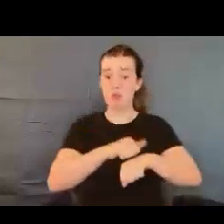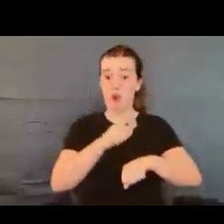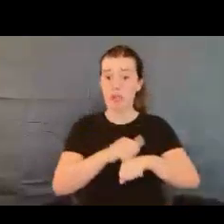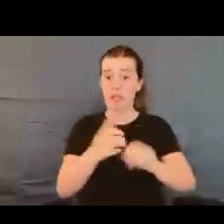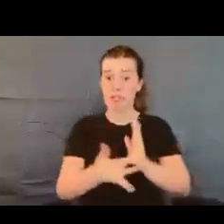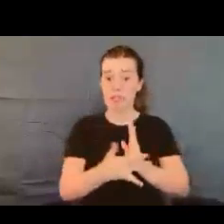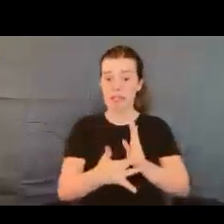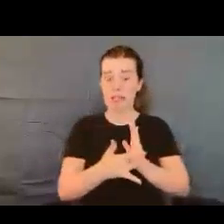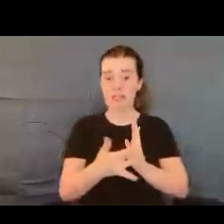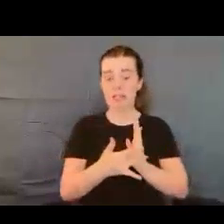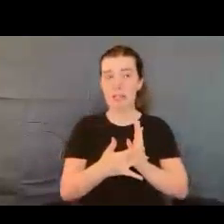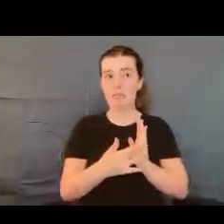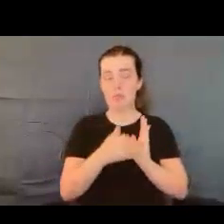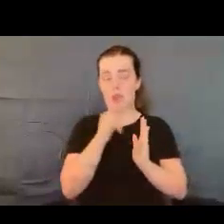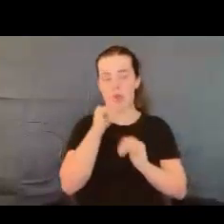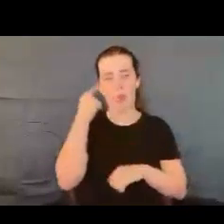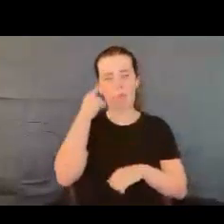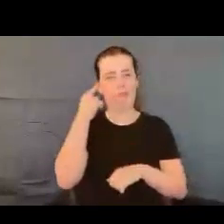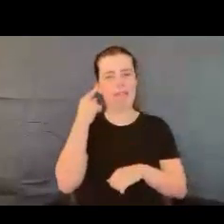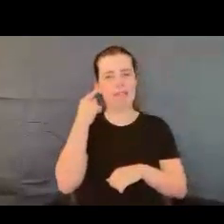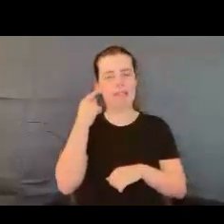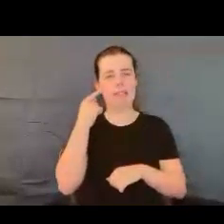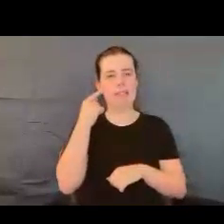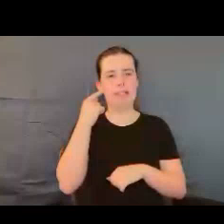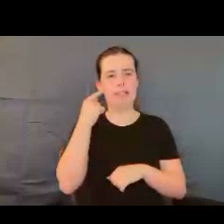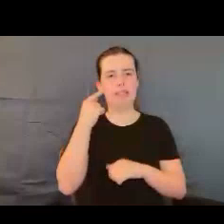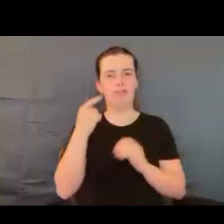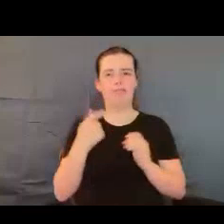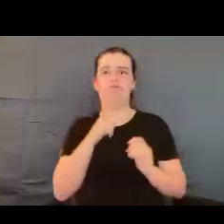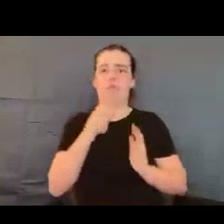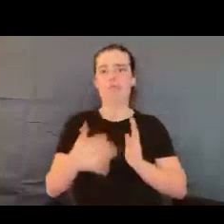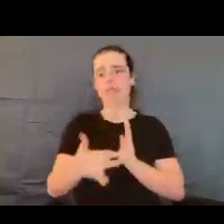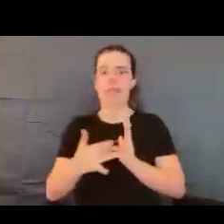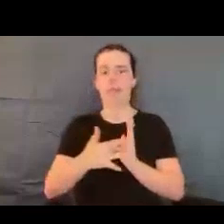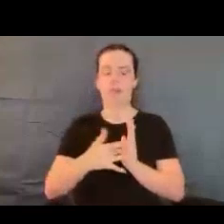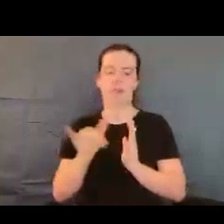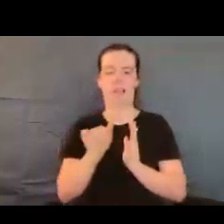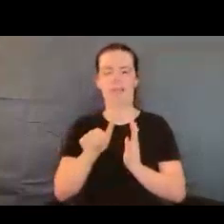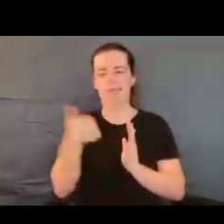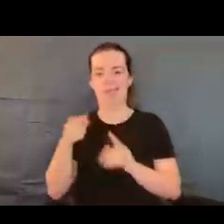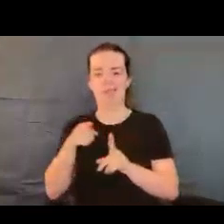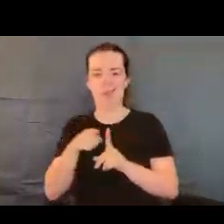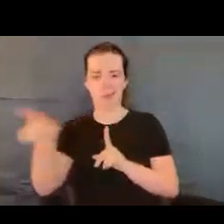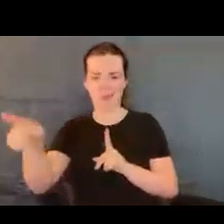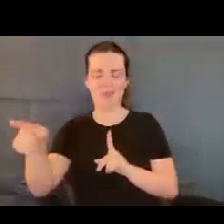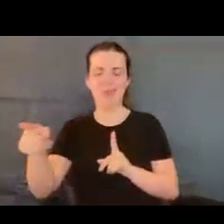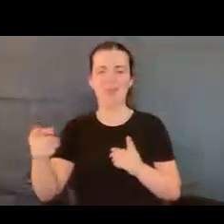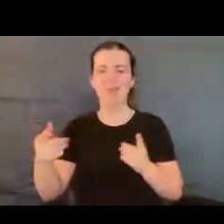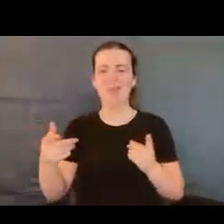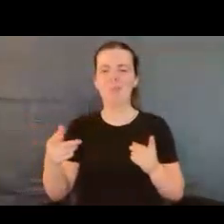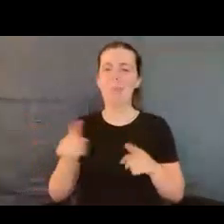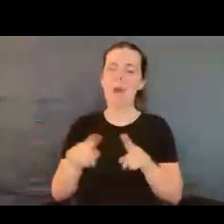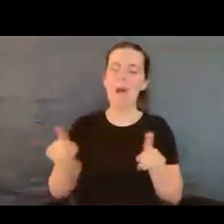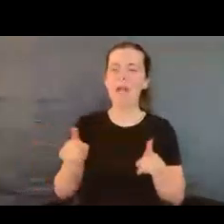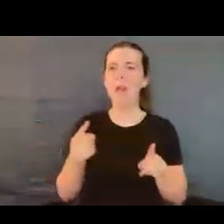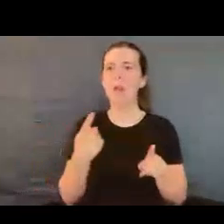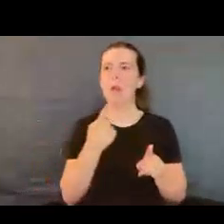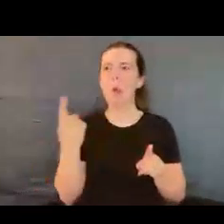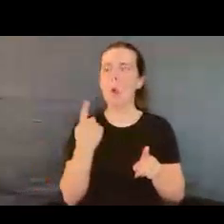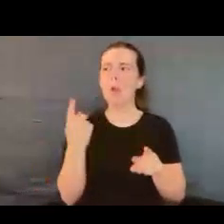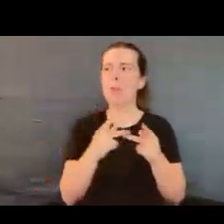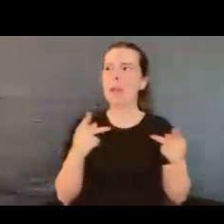I don't think it's as technical as some of the other summits that I've done. But the only place that I remember